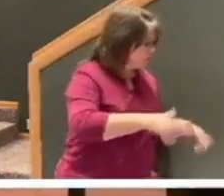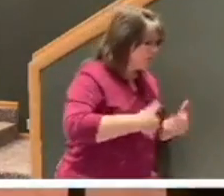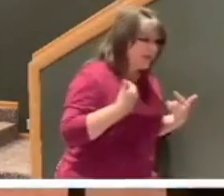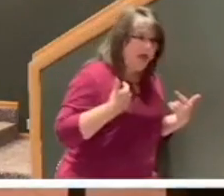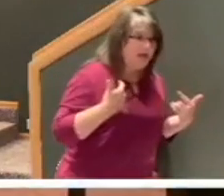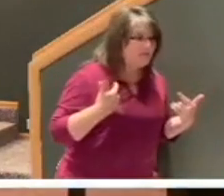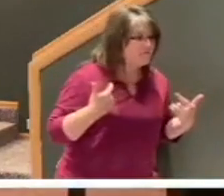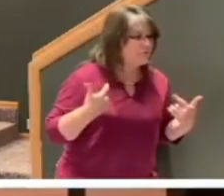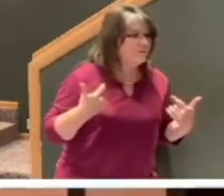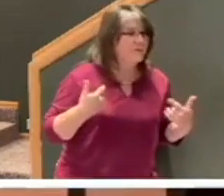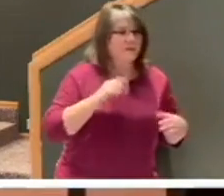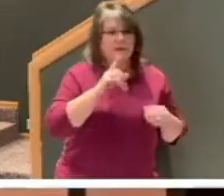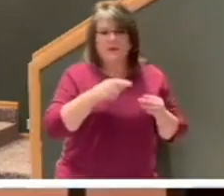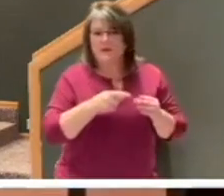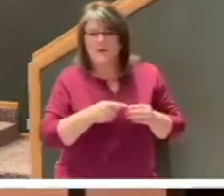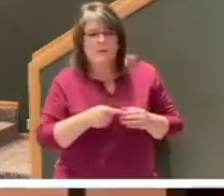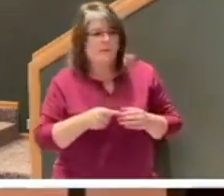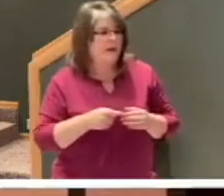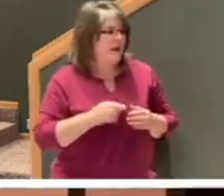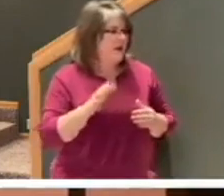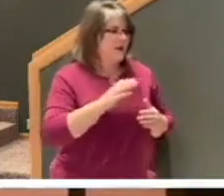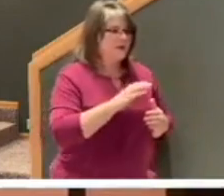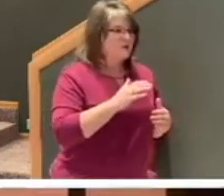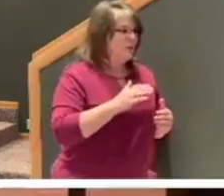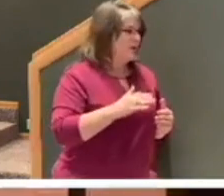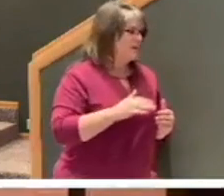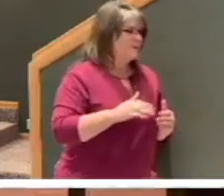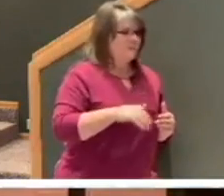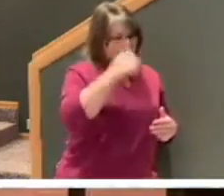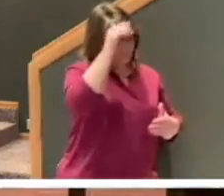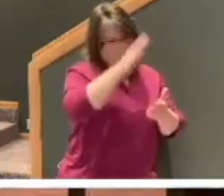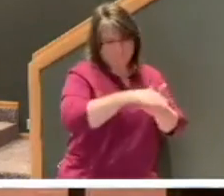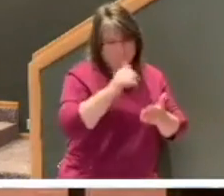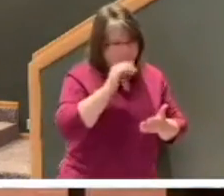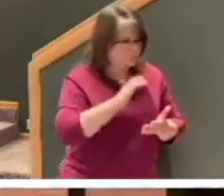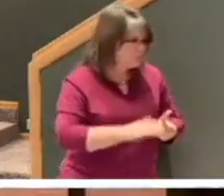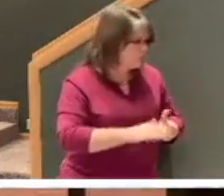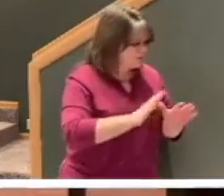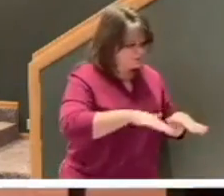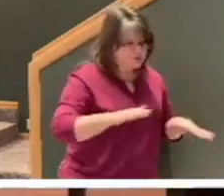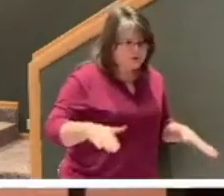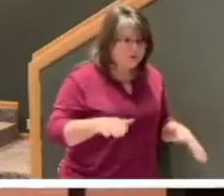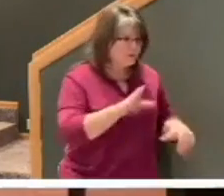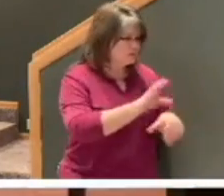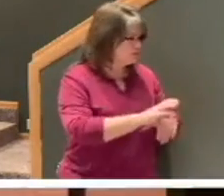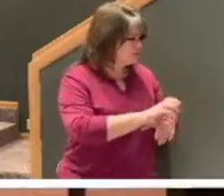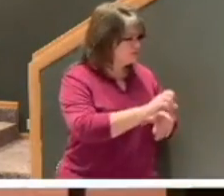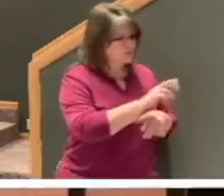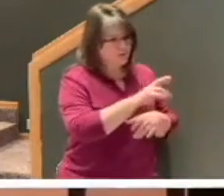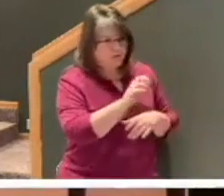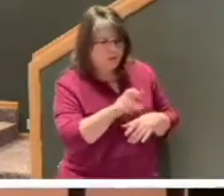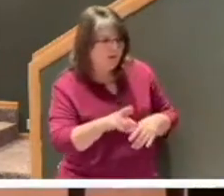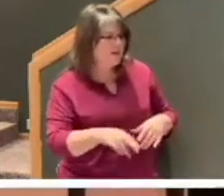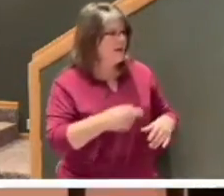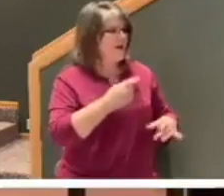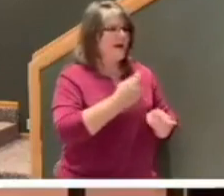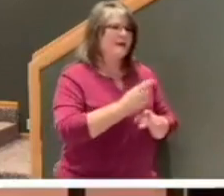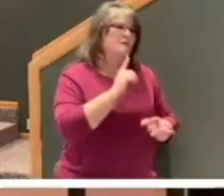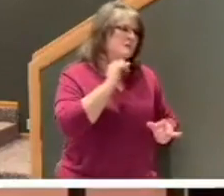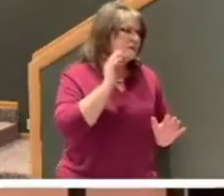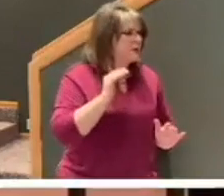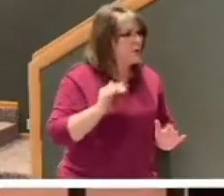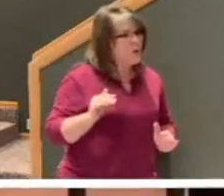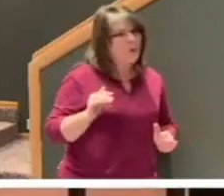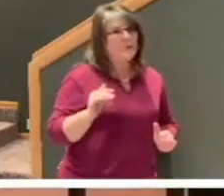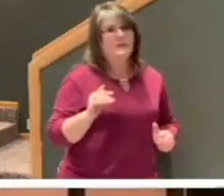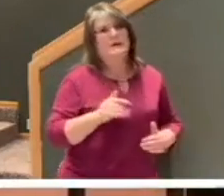life, about your companion, you know, your spouse, your children, your church career. You're like, man, I just really hope, you